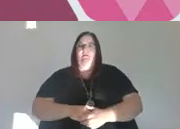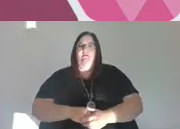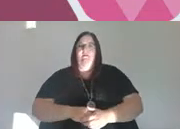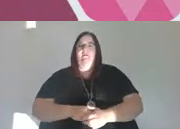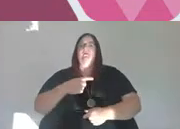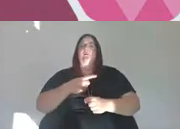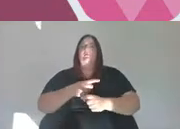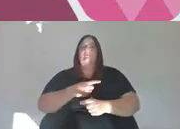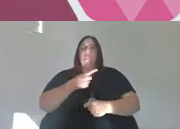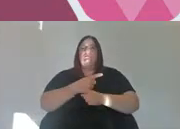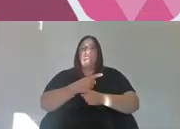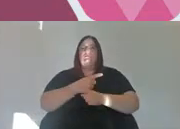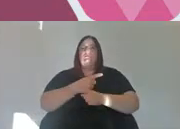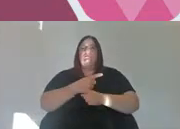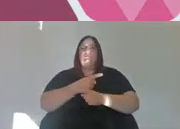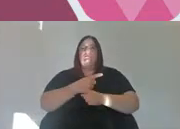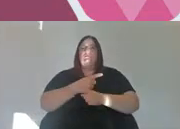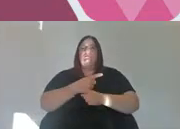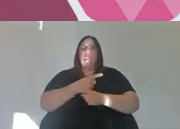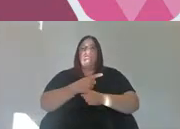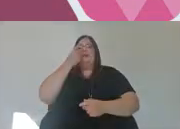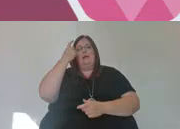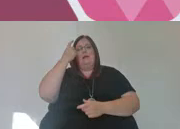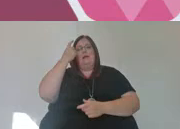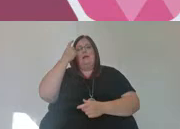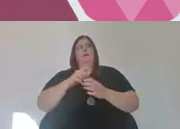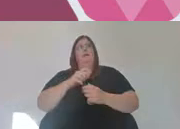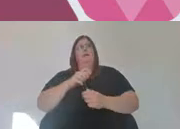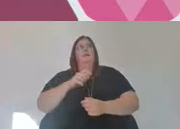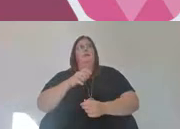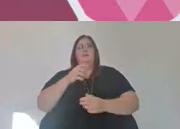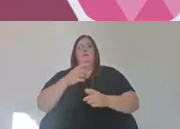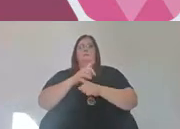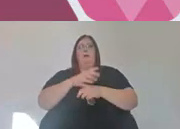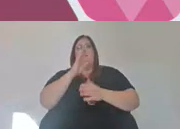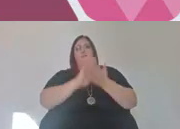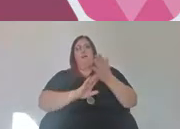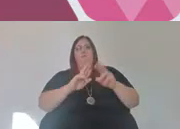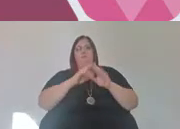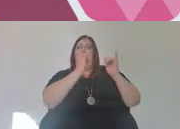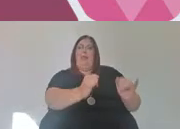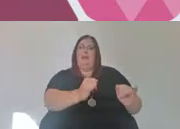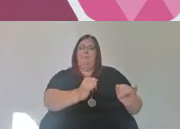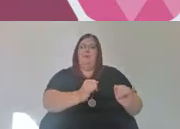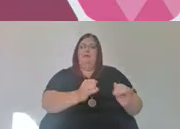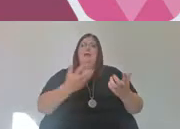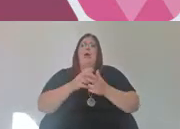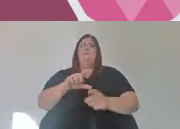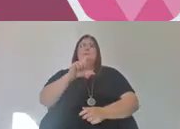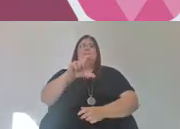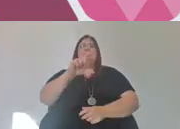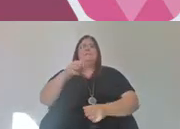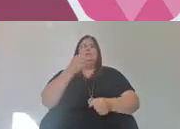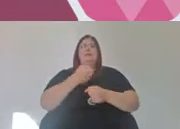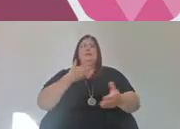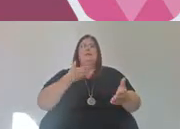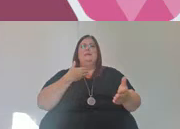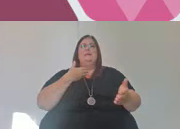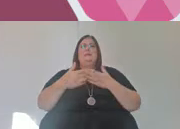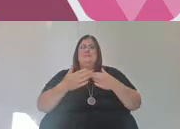prominent figures within law and education around parental blame, how is the CCG tackling its